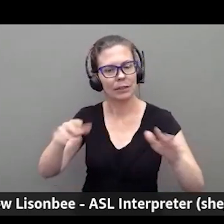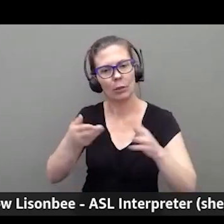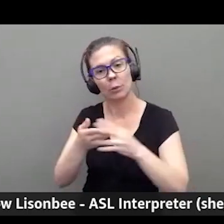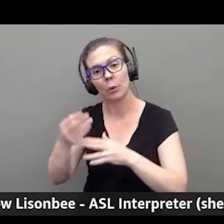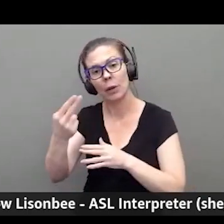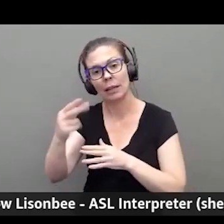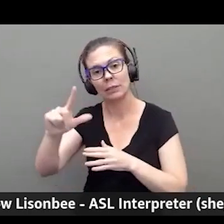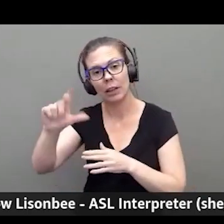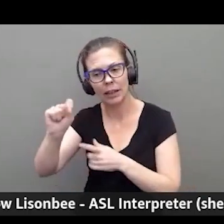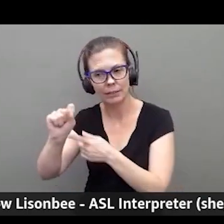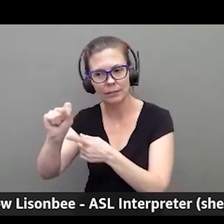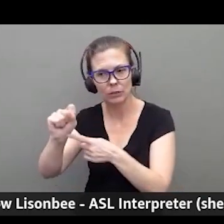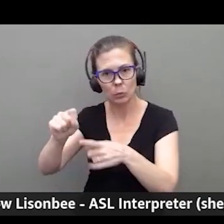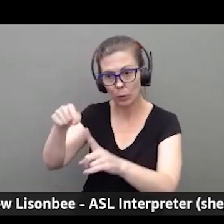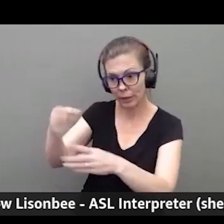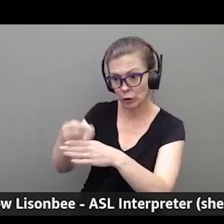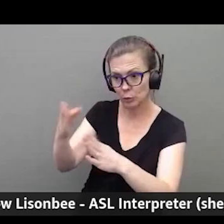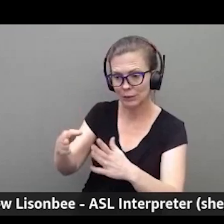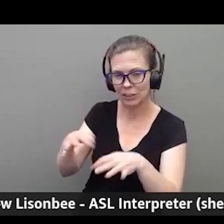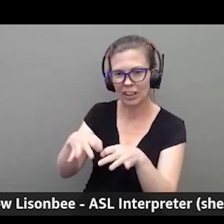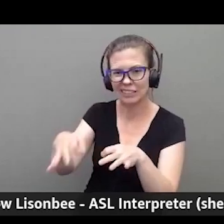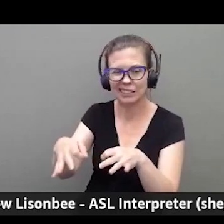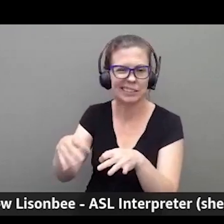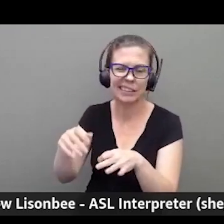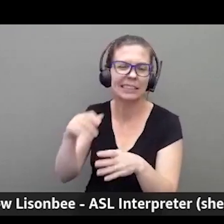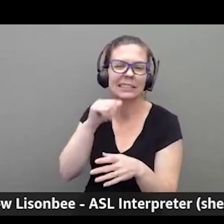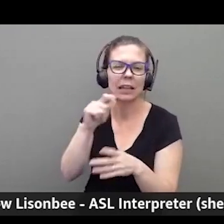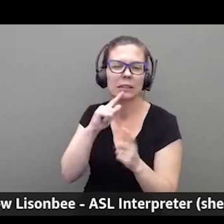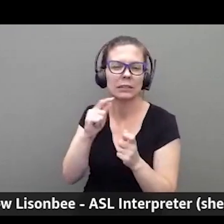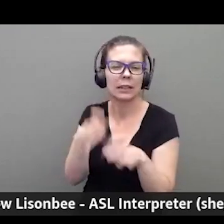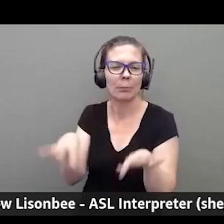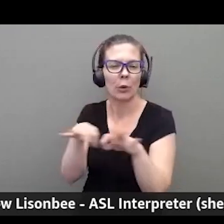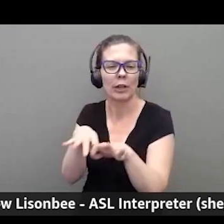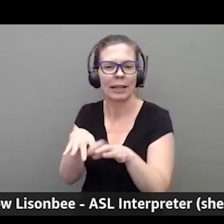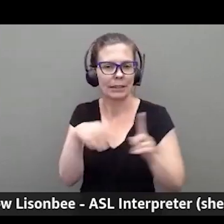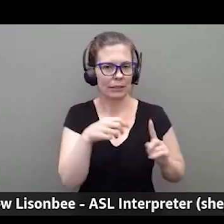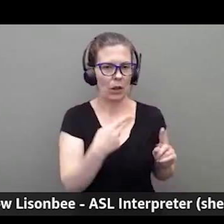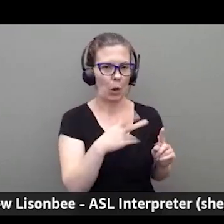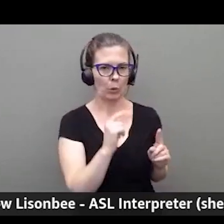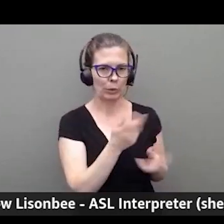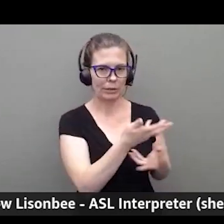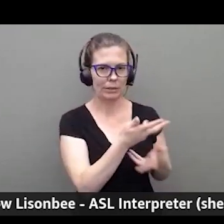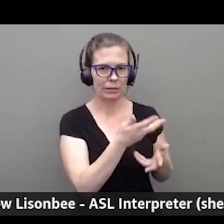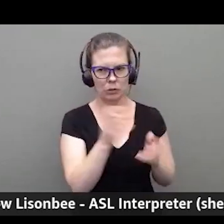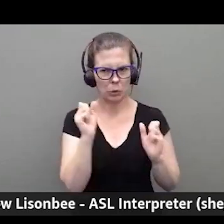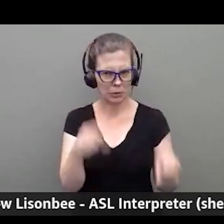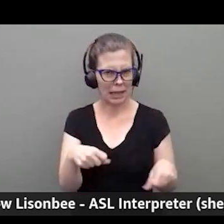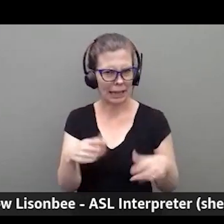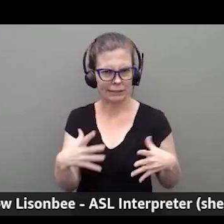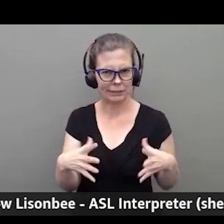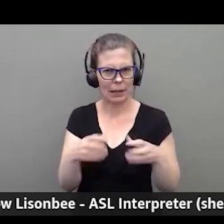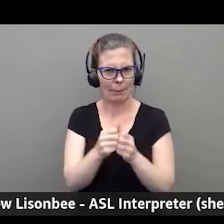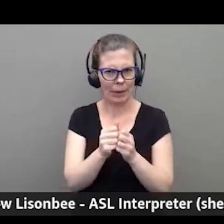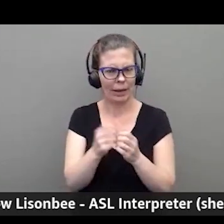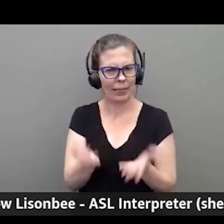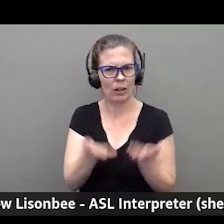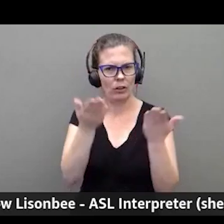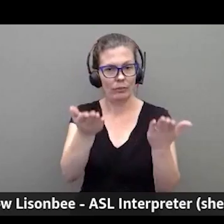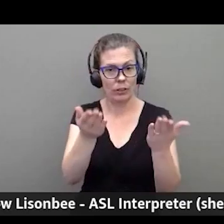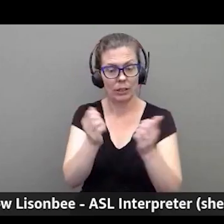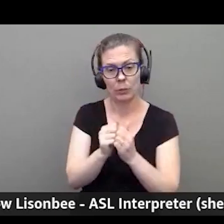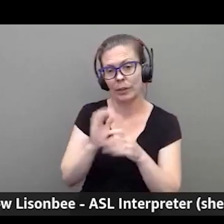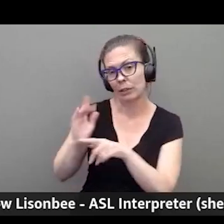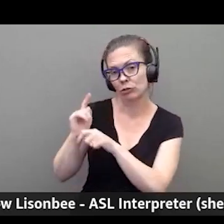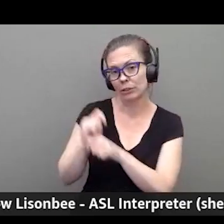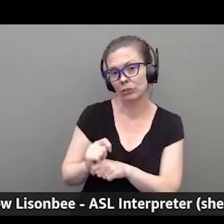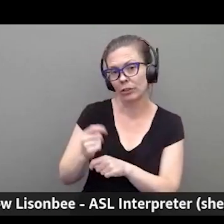where the end user latency is not as critical as the latency between the hosts. You can do that. You can combine that offering with our